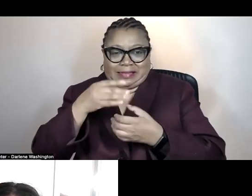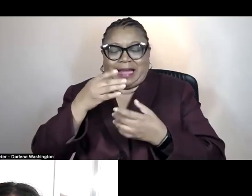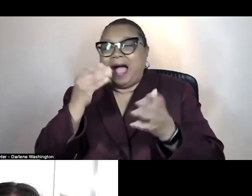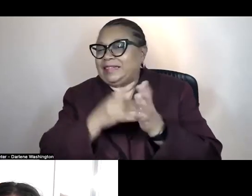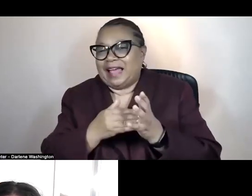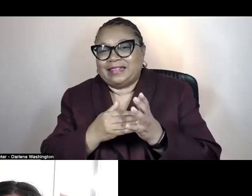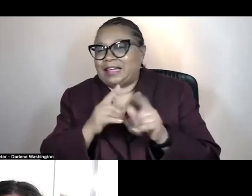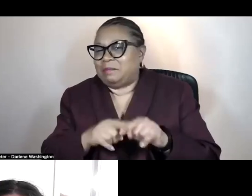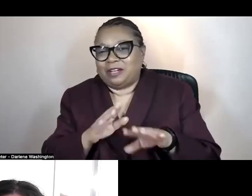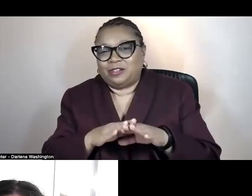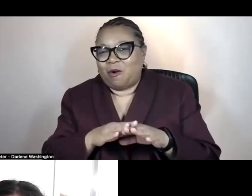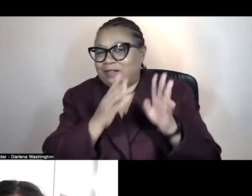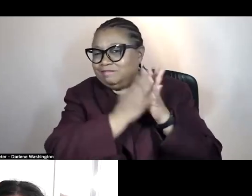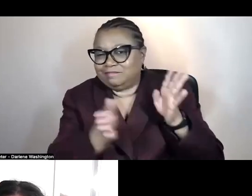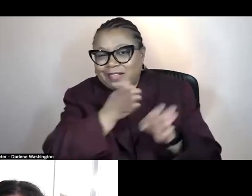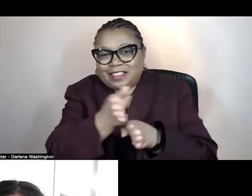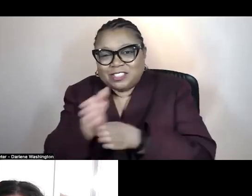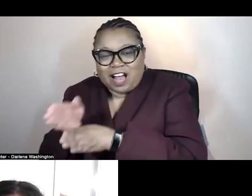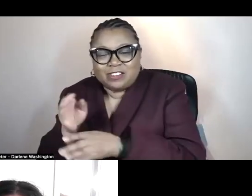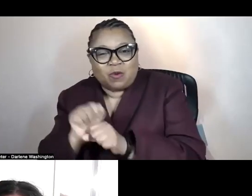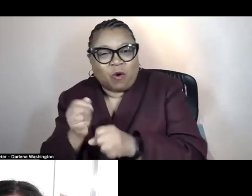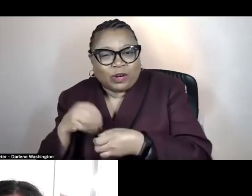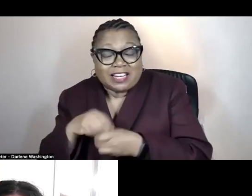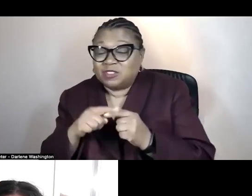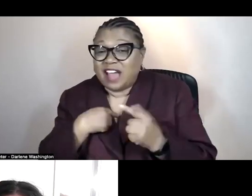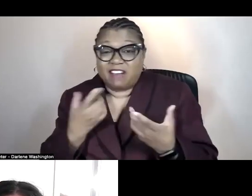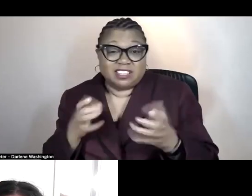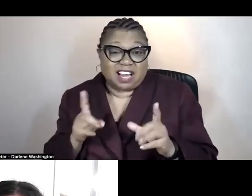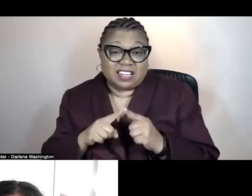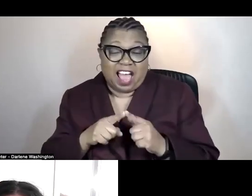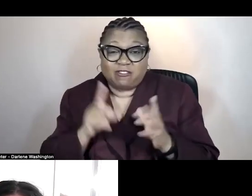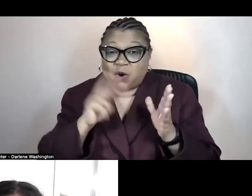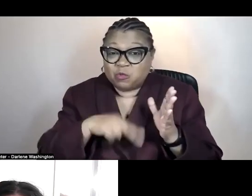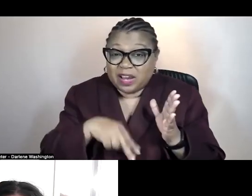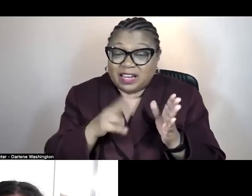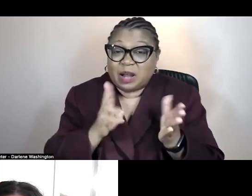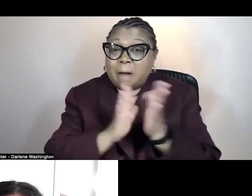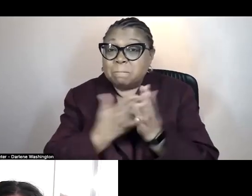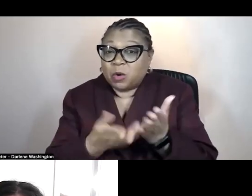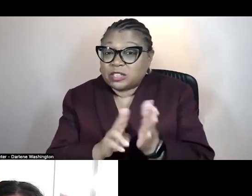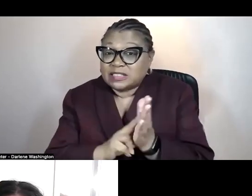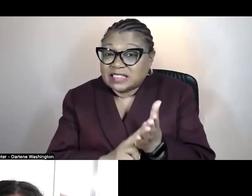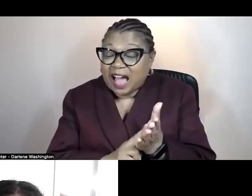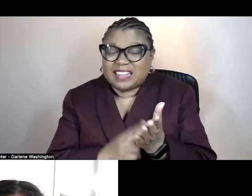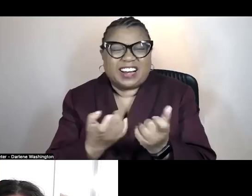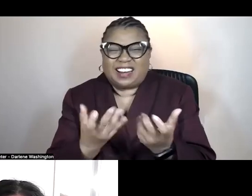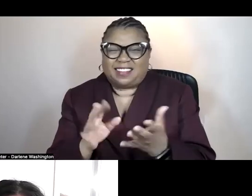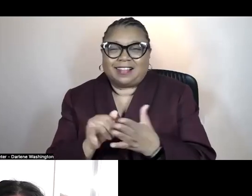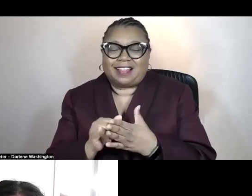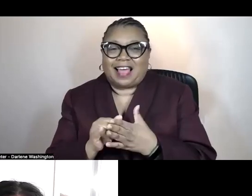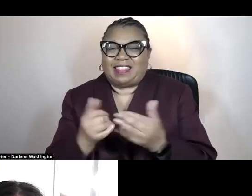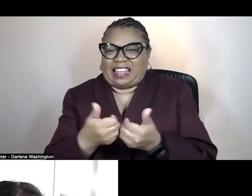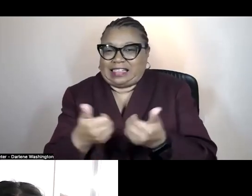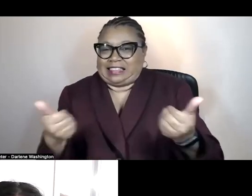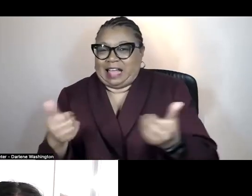get it, depending on the genre that you're working in, if you can have a chance to have a reading or a book signing or, anything like that, that's a